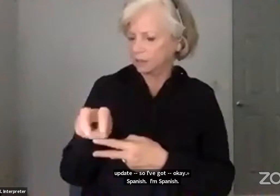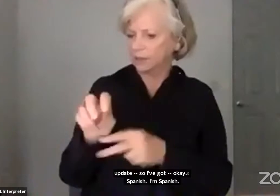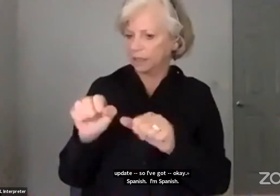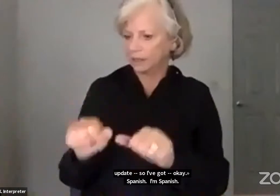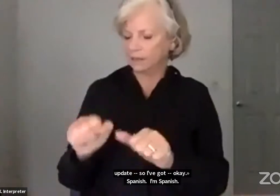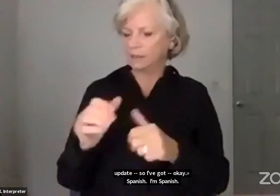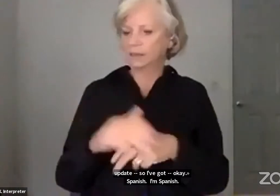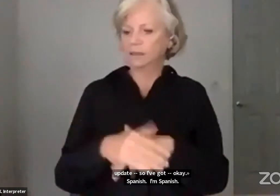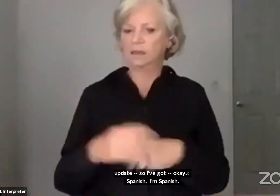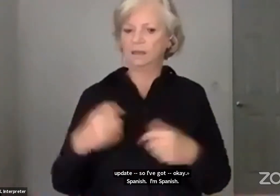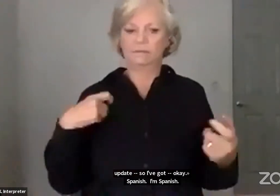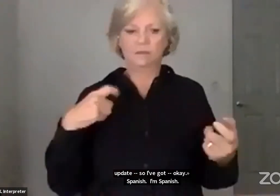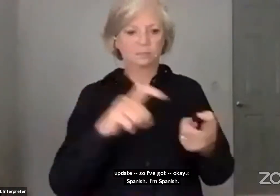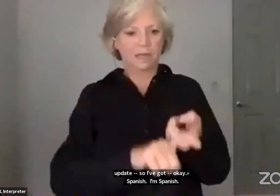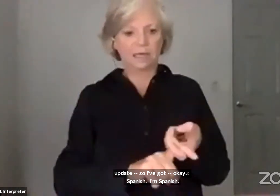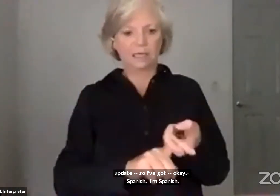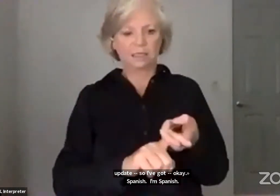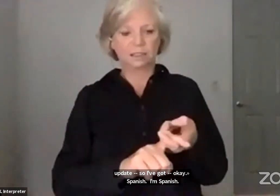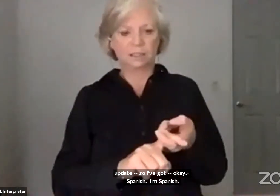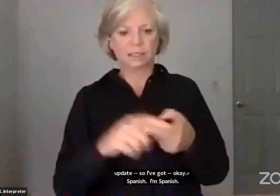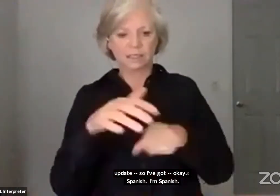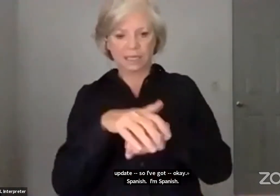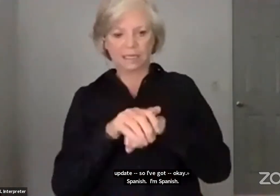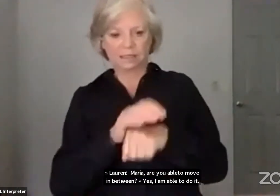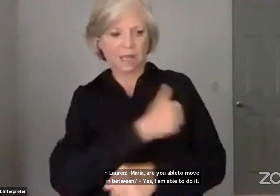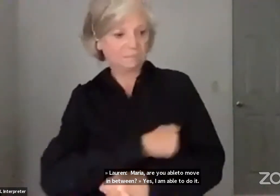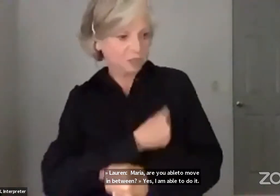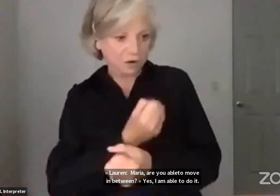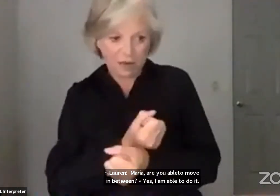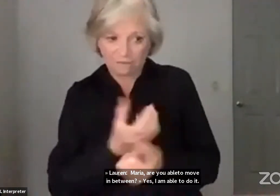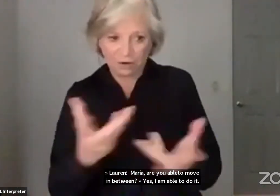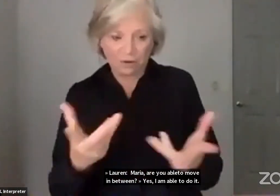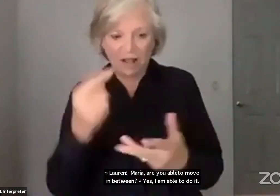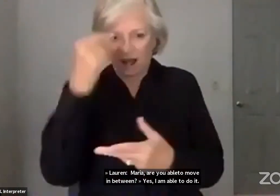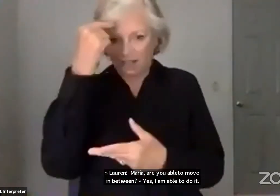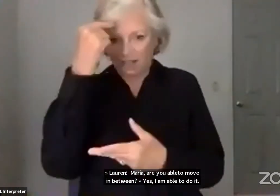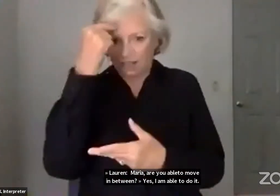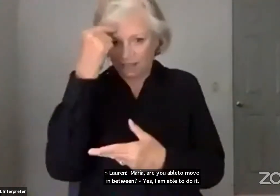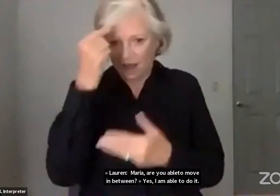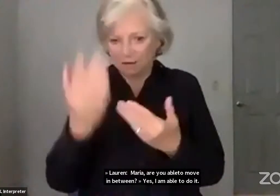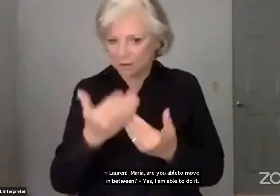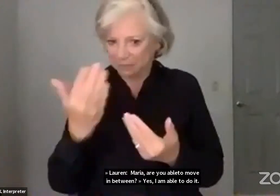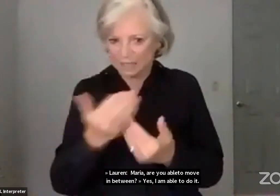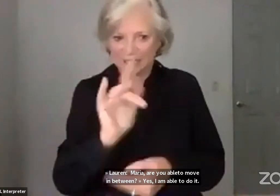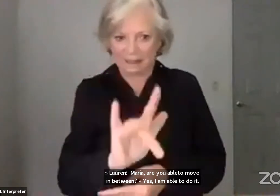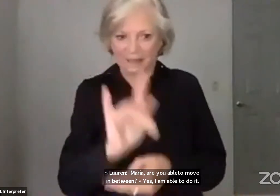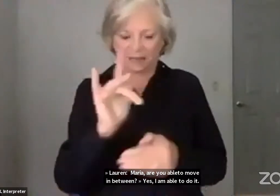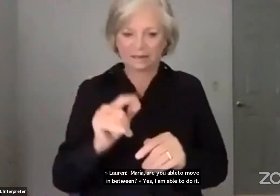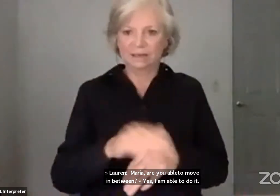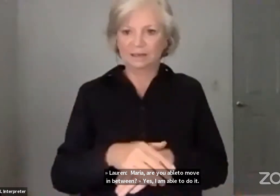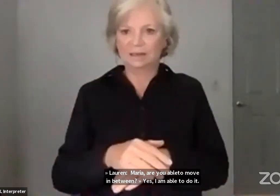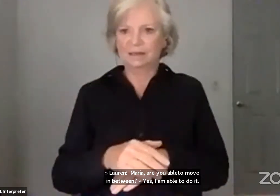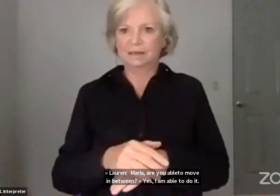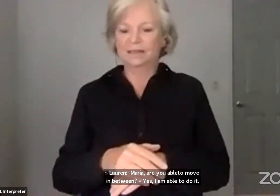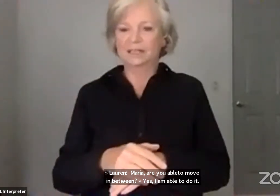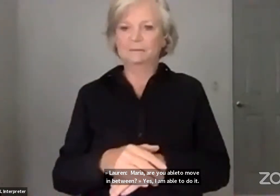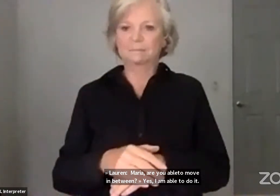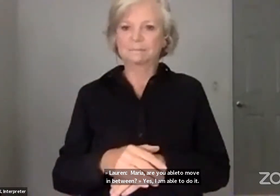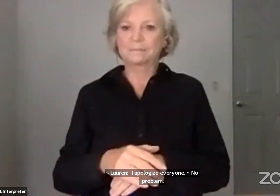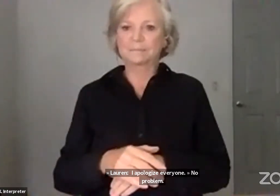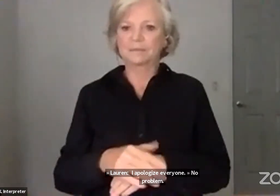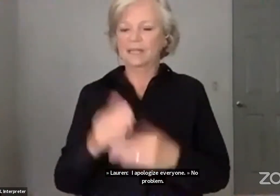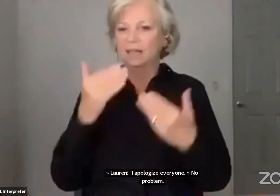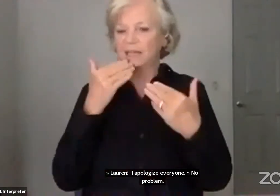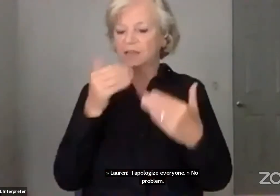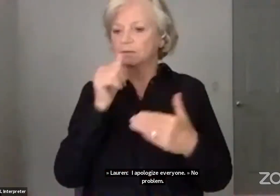I apologize, everyone. I thought all I had to do was make. Let me know when we're ready, Maria Robles. Thanks.